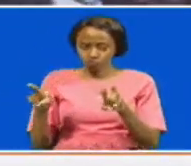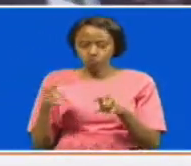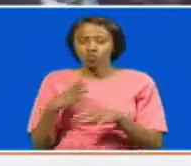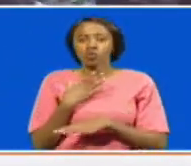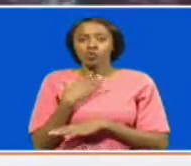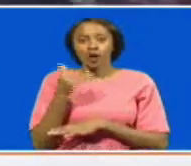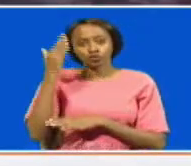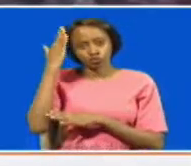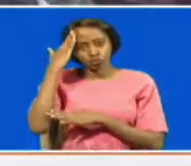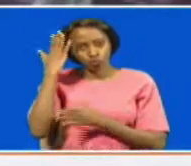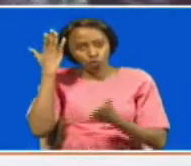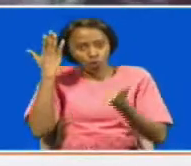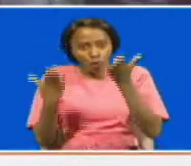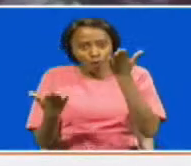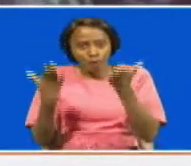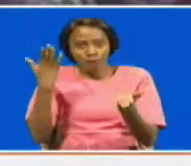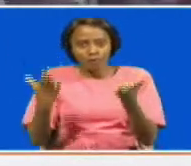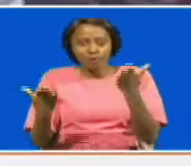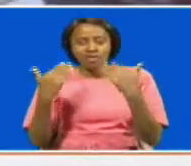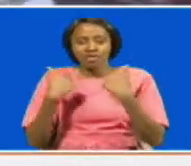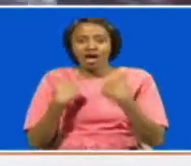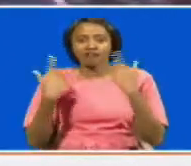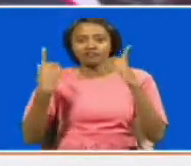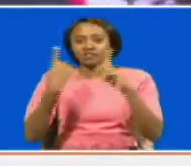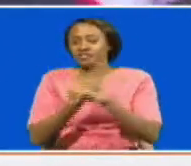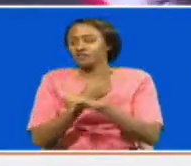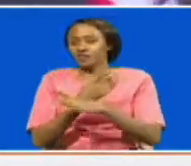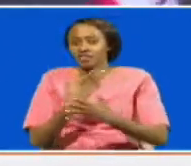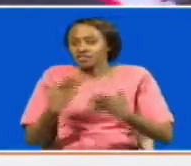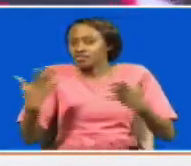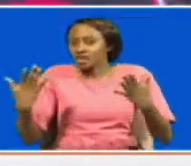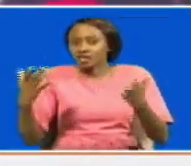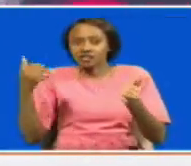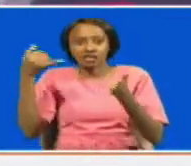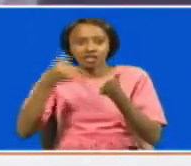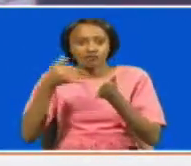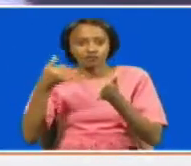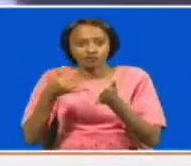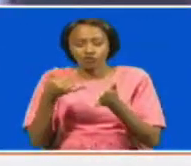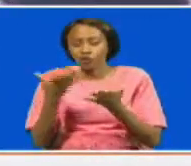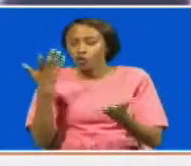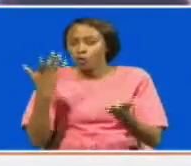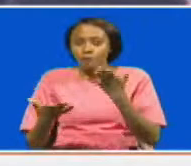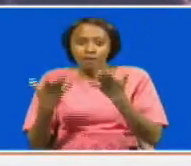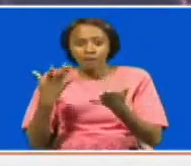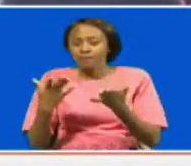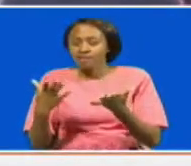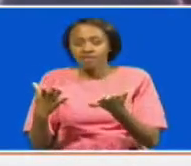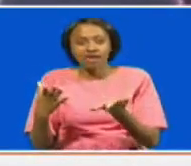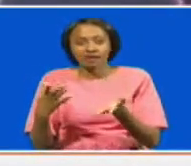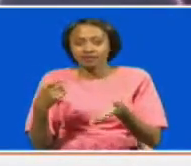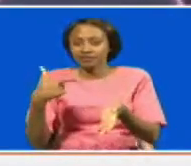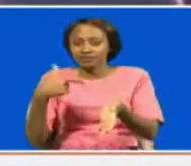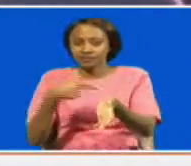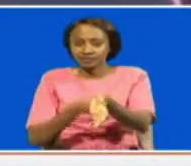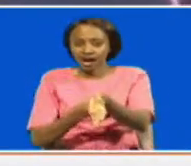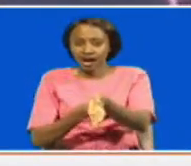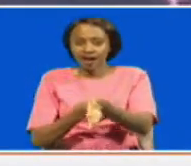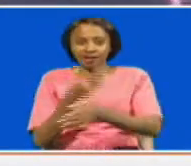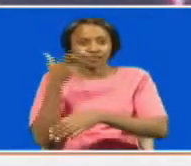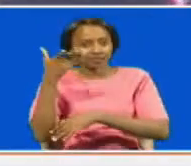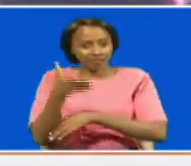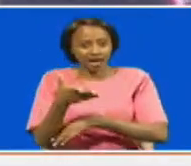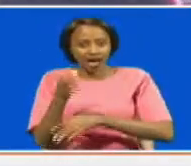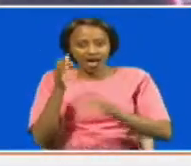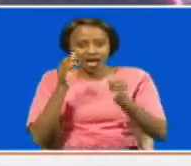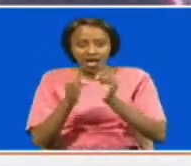know whether there were some toxins involved, or whether there are also any drugs or all that involved. So that now, when all these